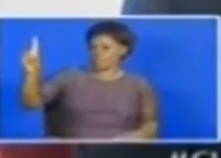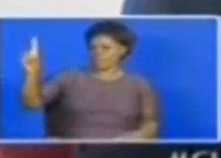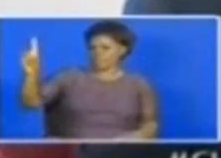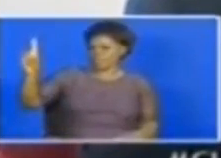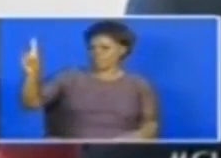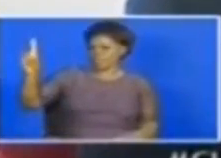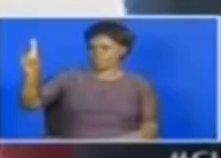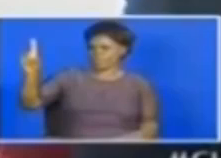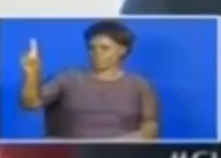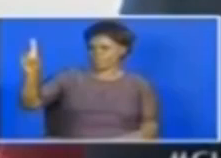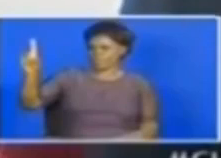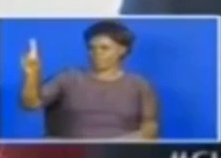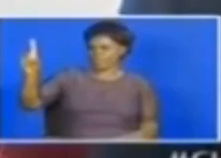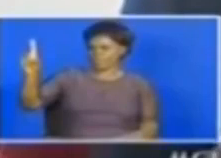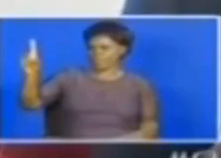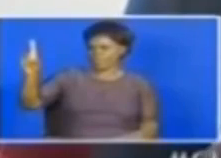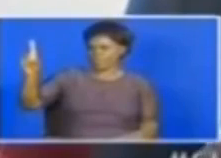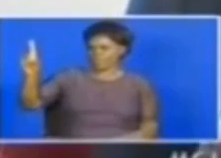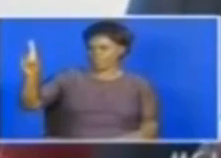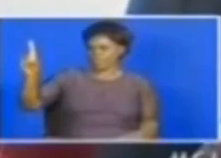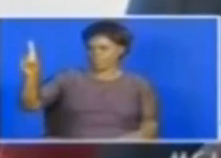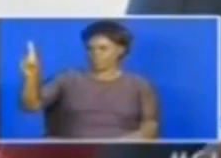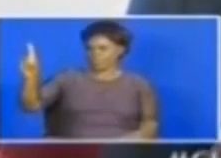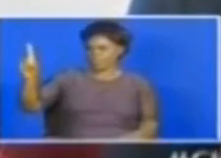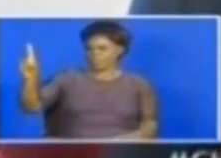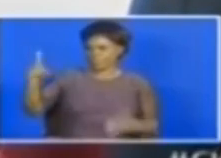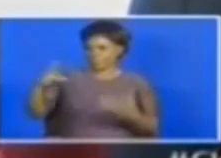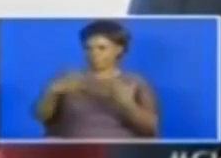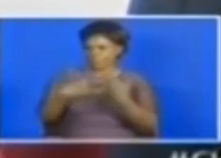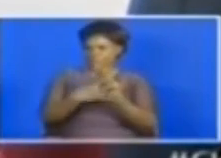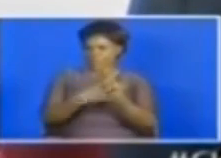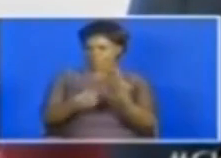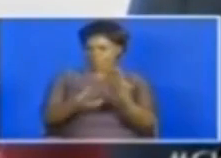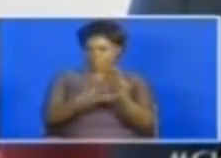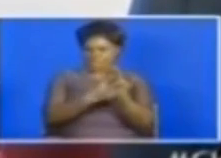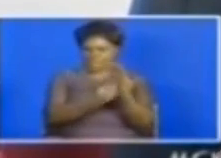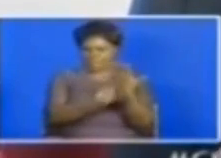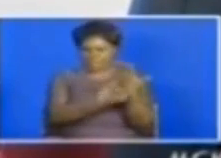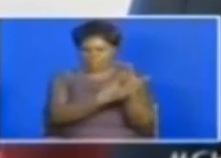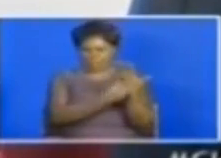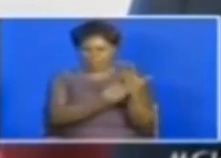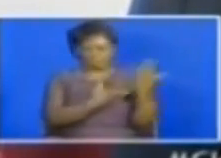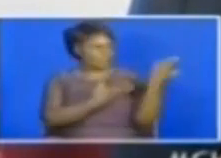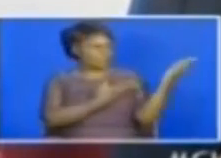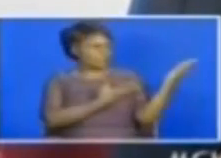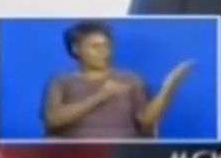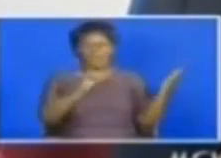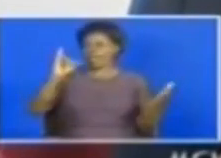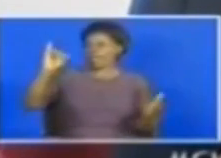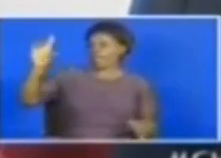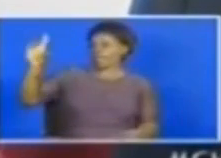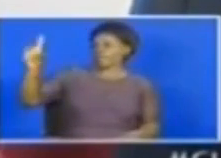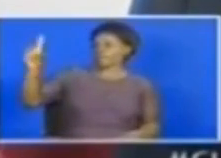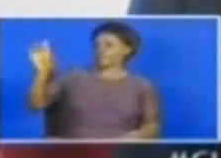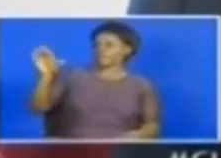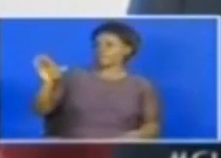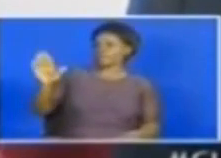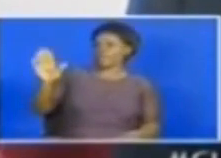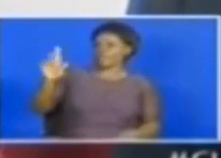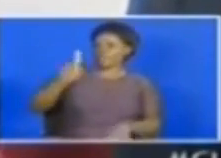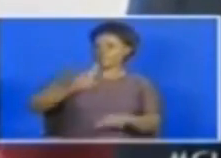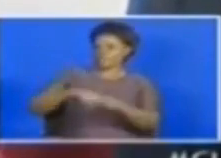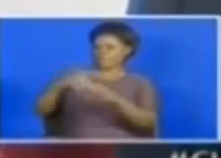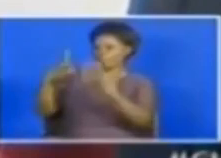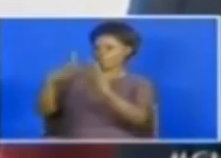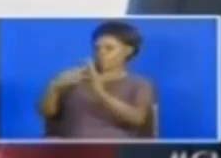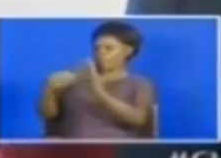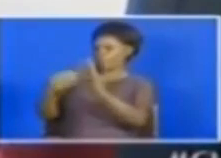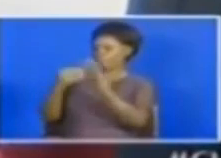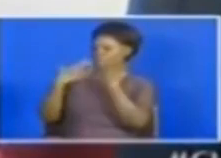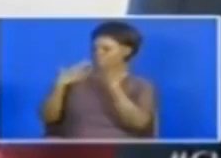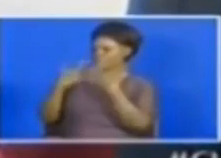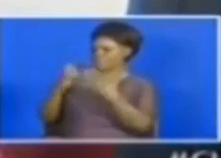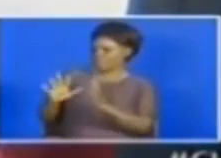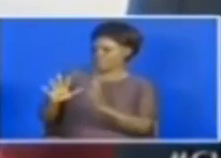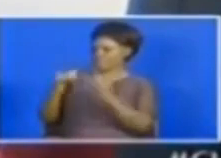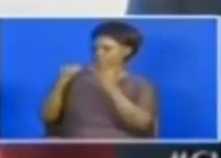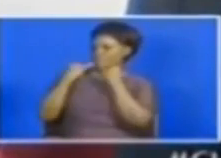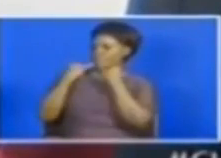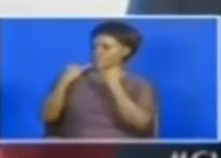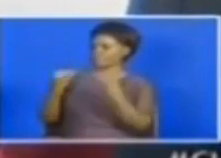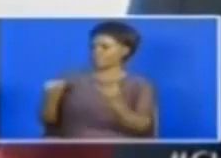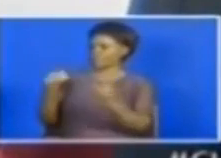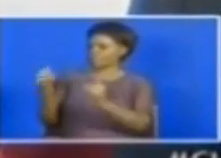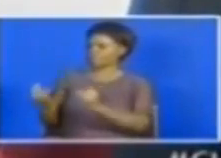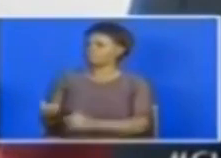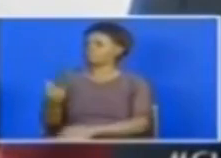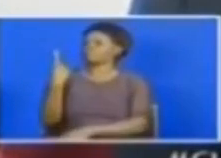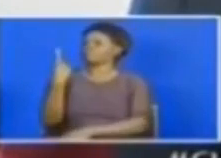and we can scan this tablet can scan your national ID card, and once it scans it, then your information pops